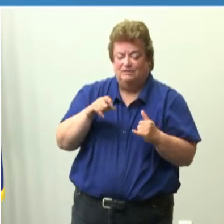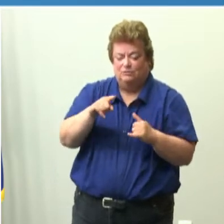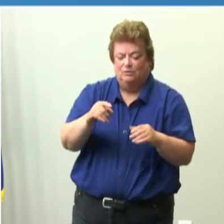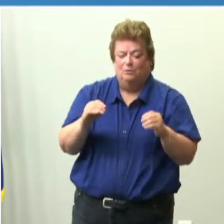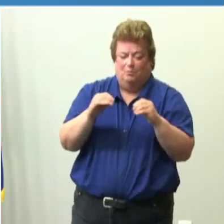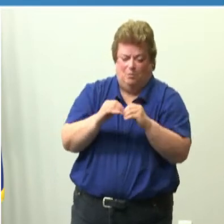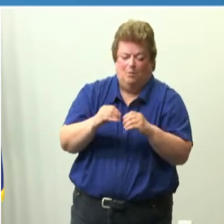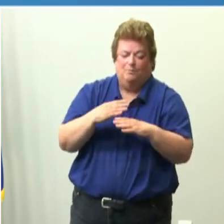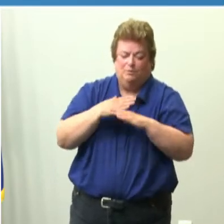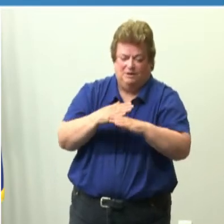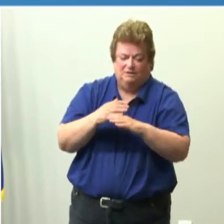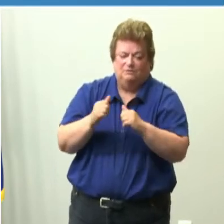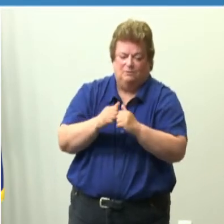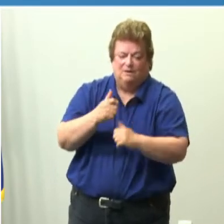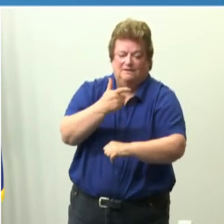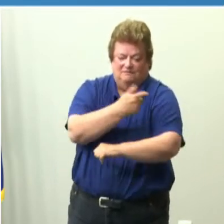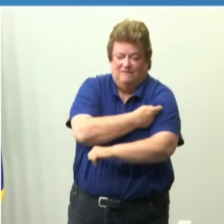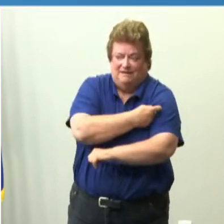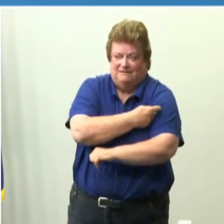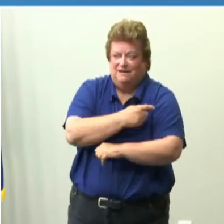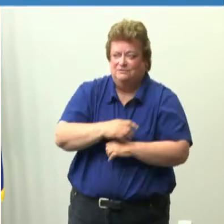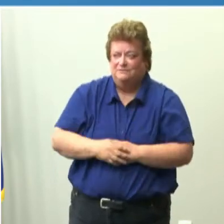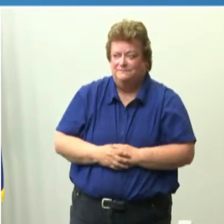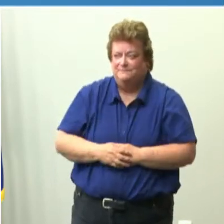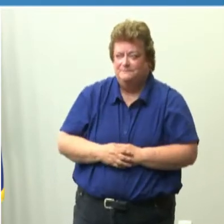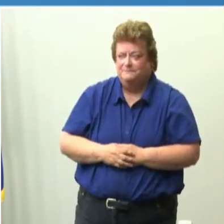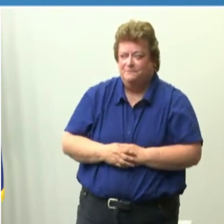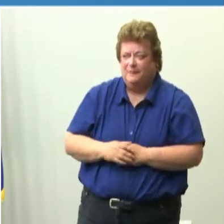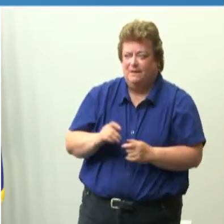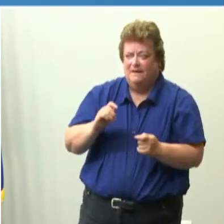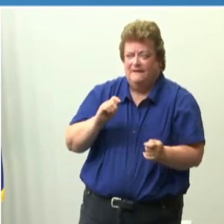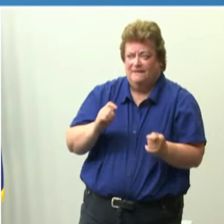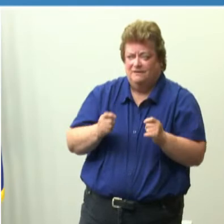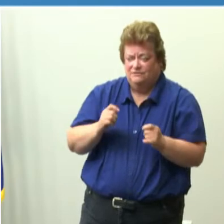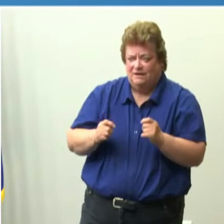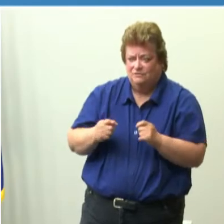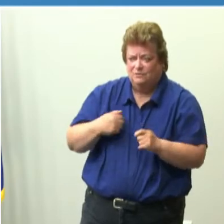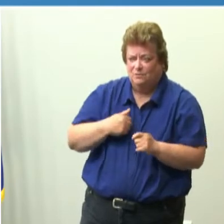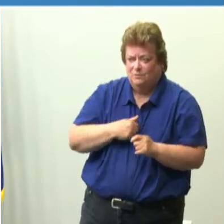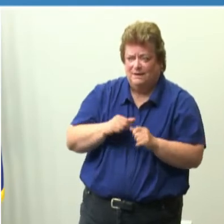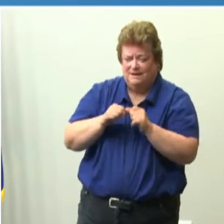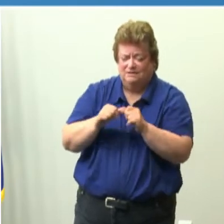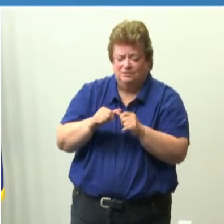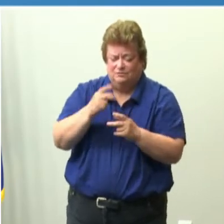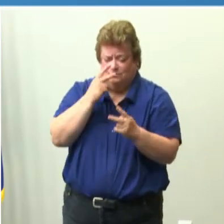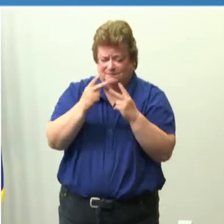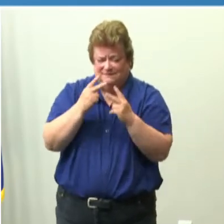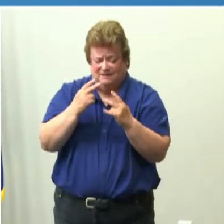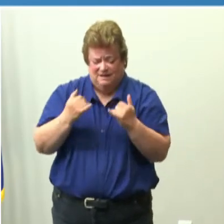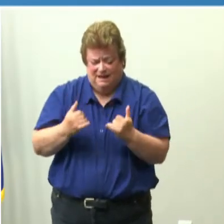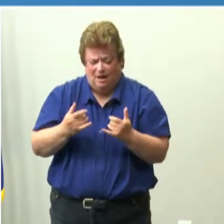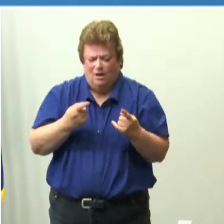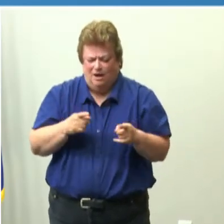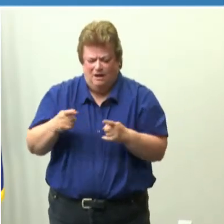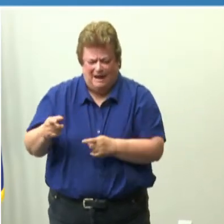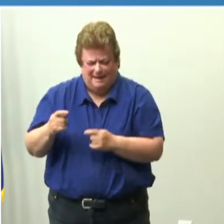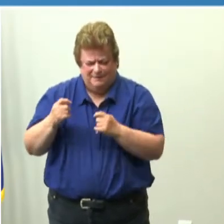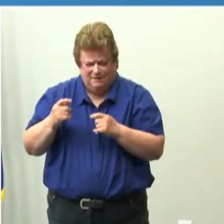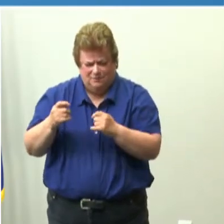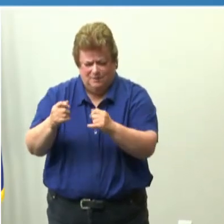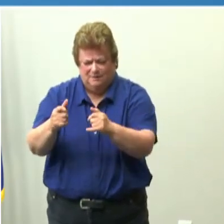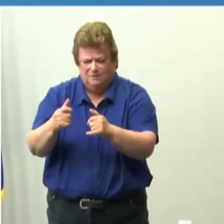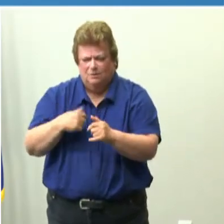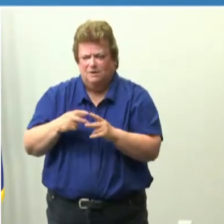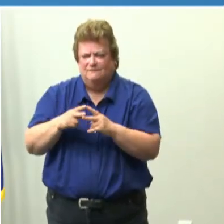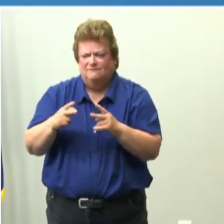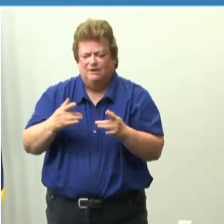than without it. The changes we continue to see happen rapidly, and we are very concerned